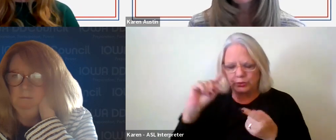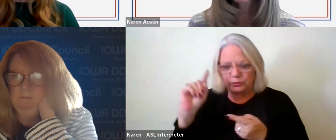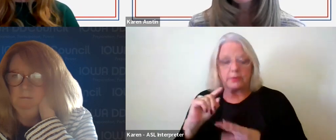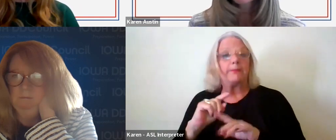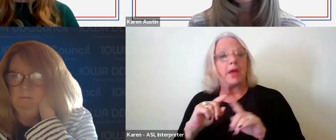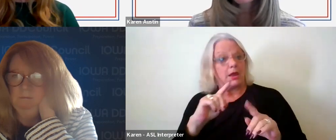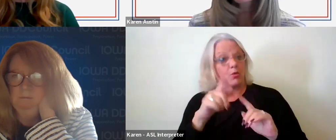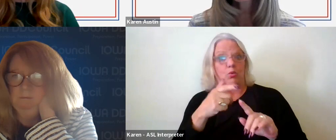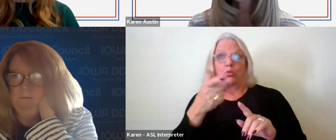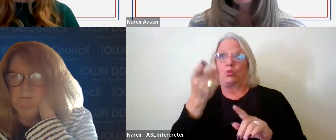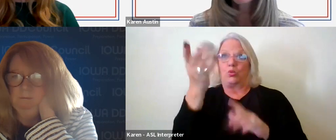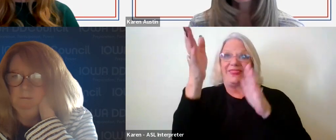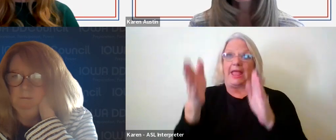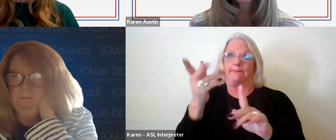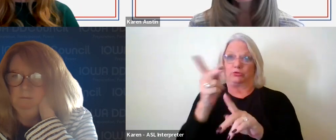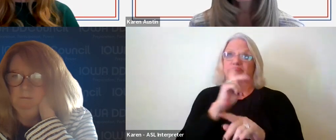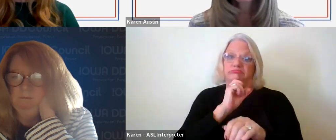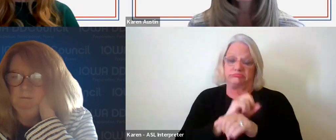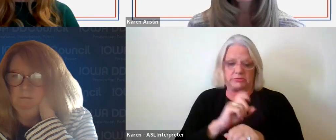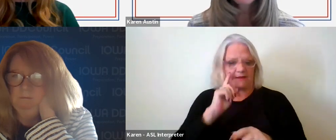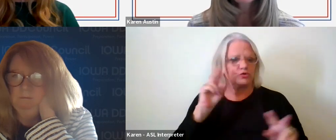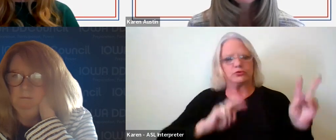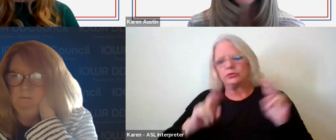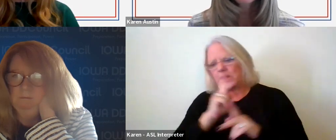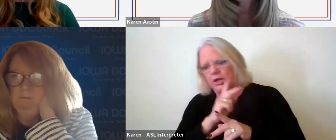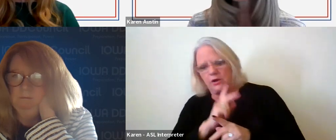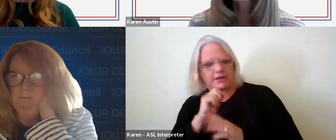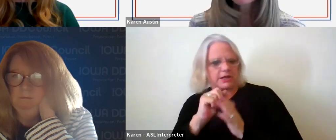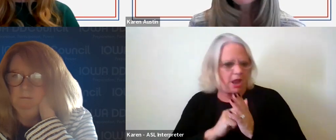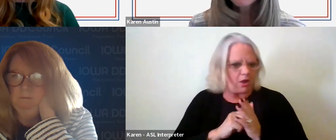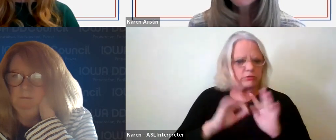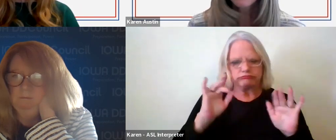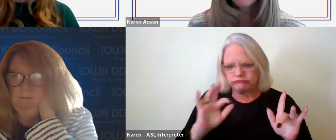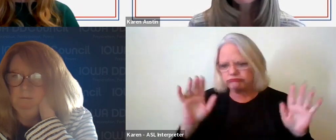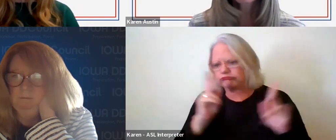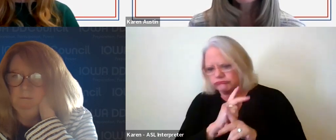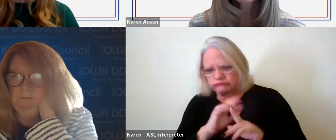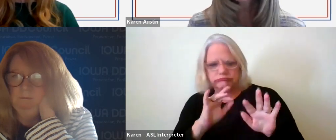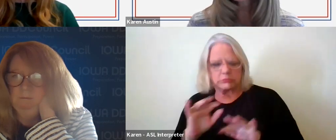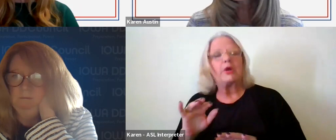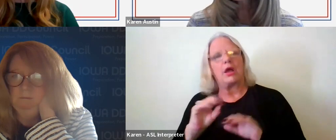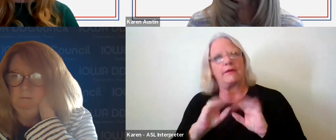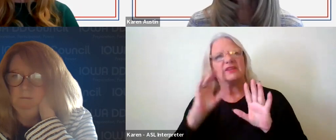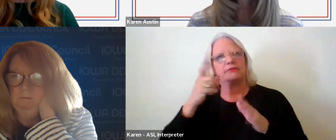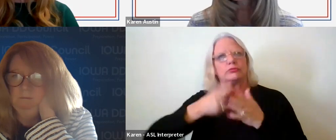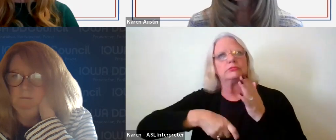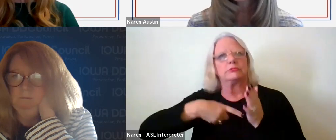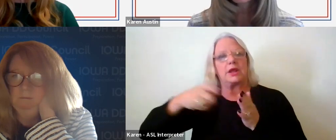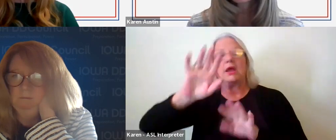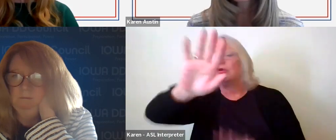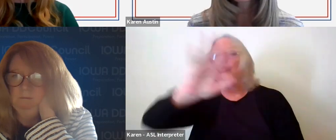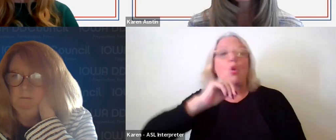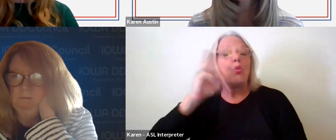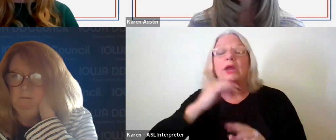those accounts for us, there are fees for that. They will never take an account into the negative.